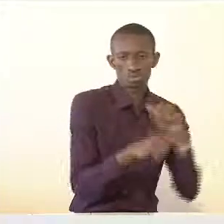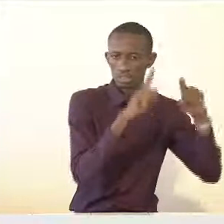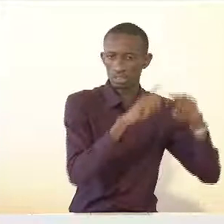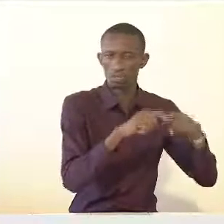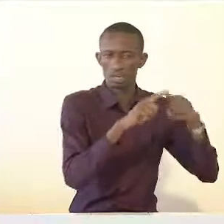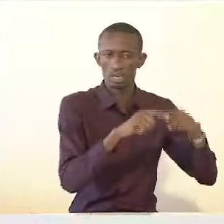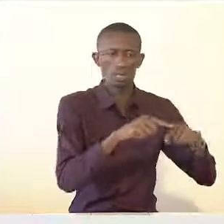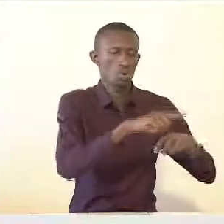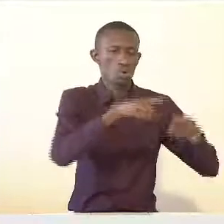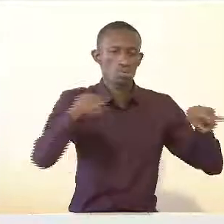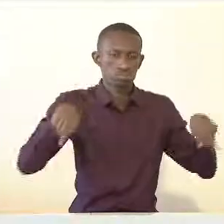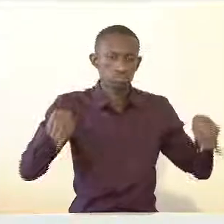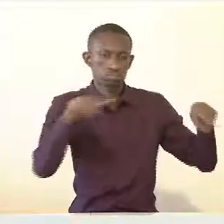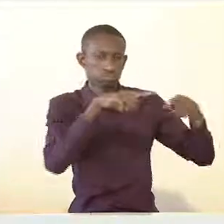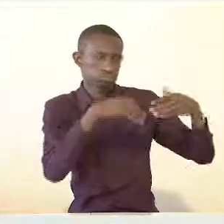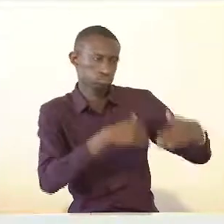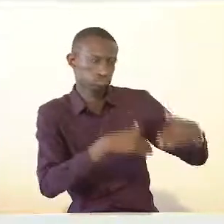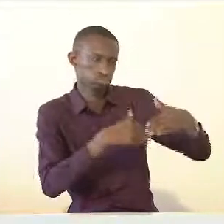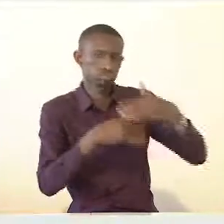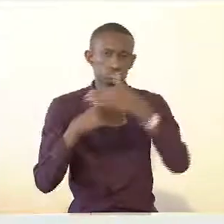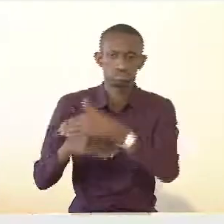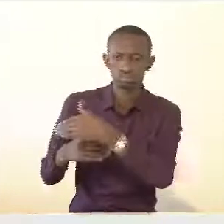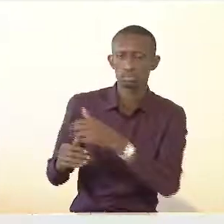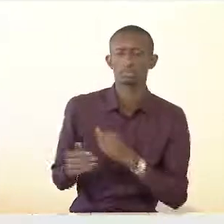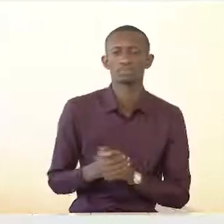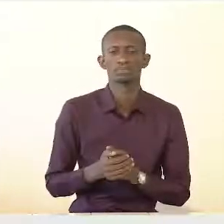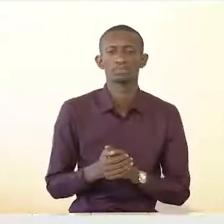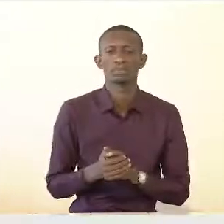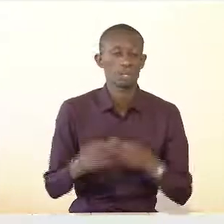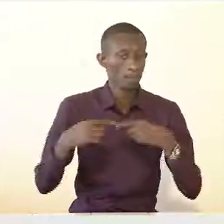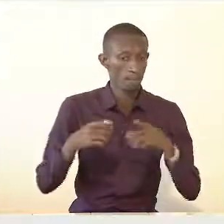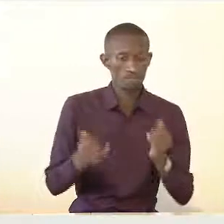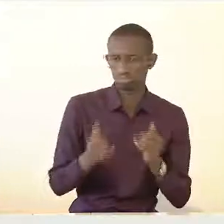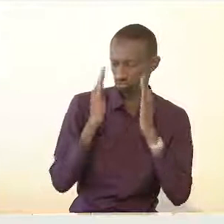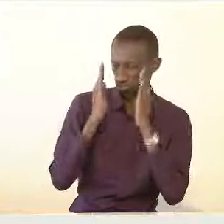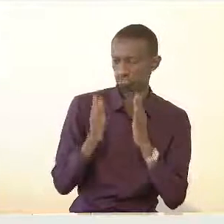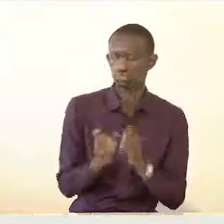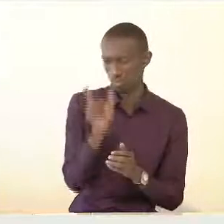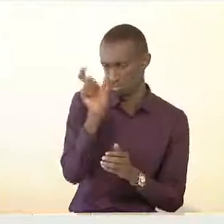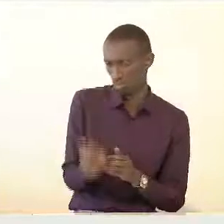in human beings. This is at about 37 degrees Celsius. As I